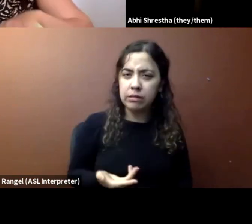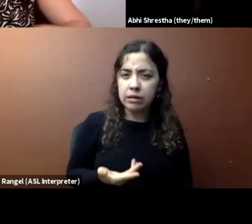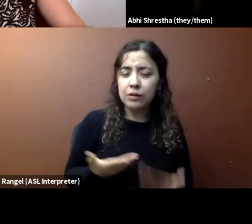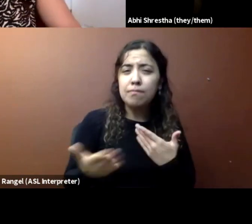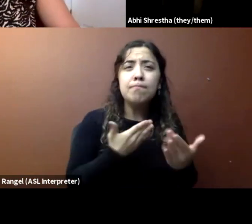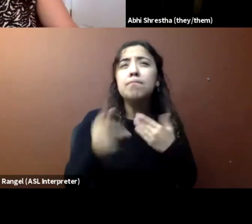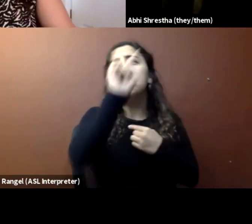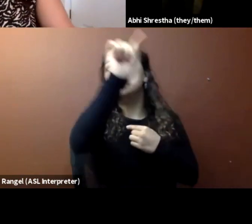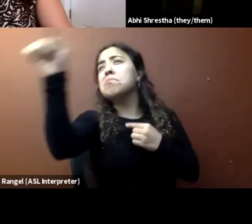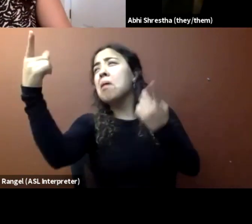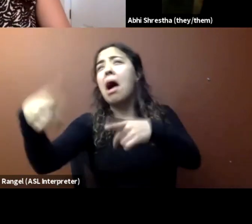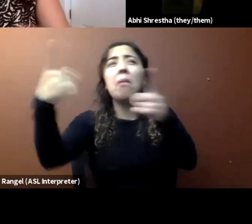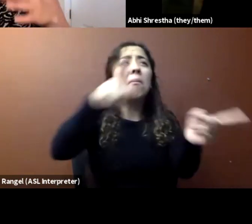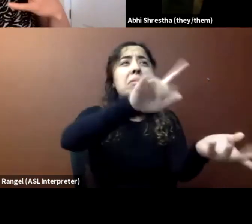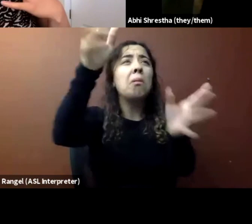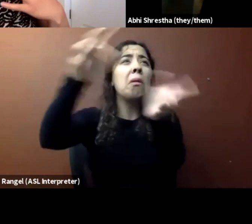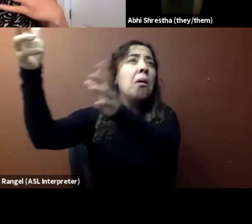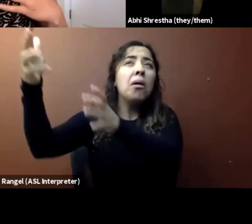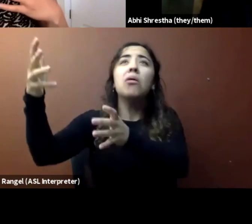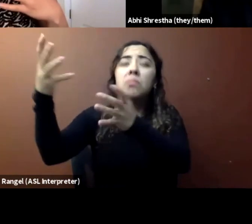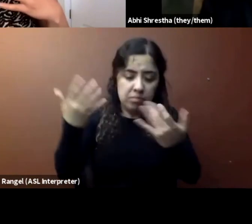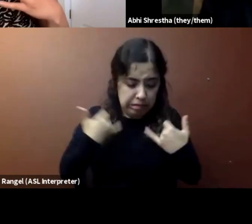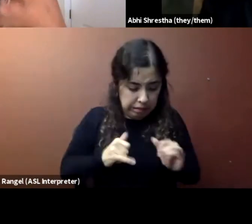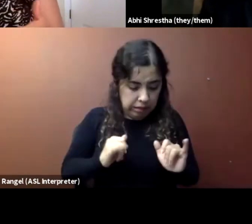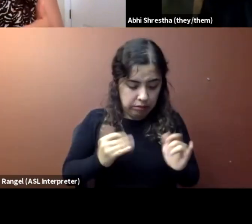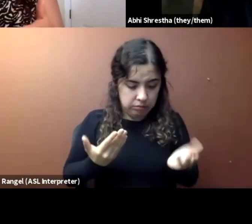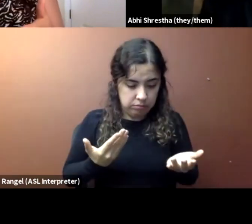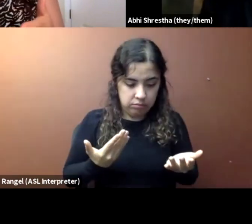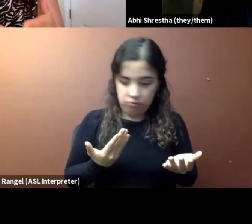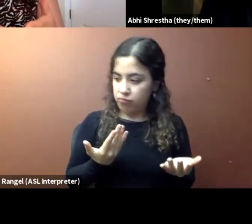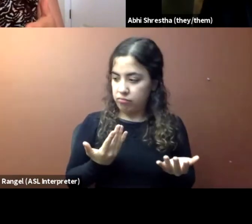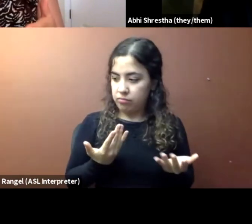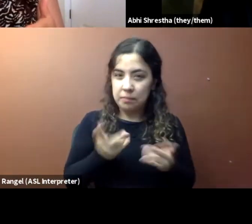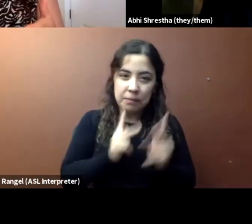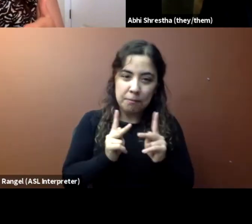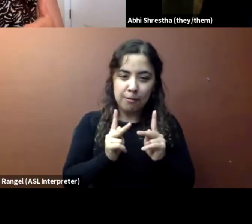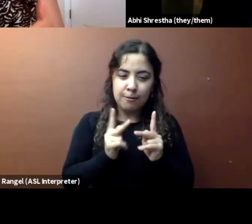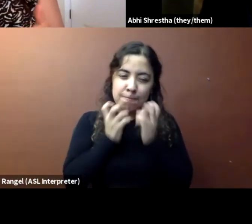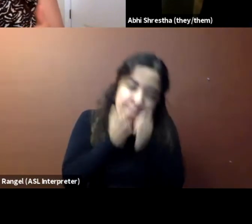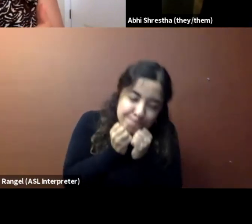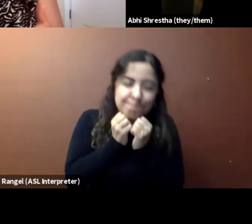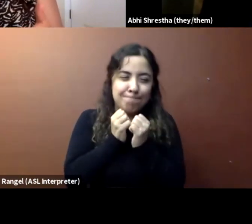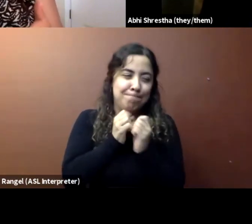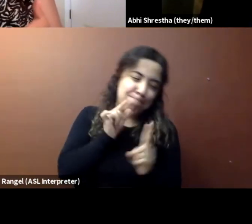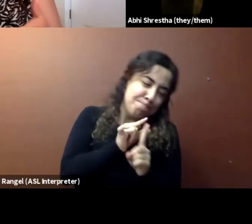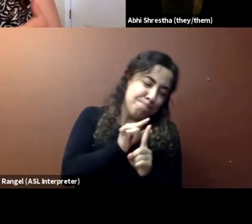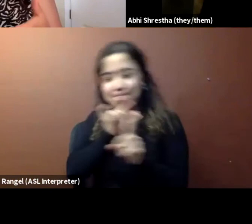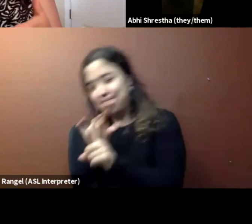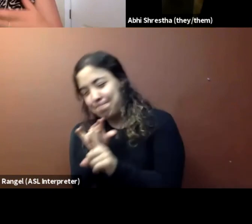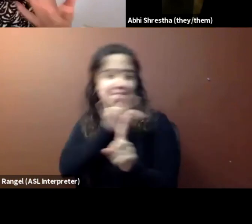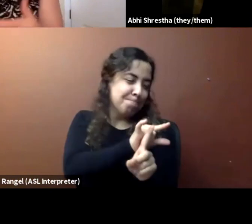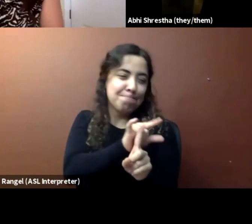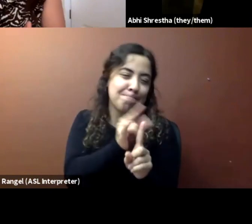whatever is happening, like we still love each other, you know, we still love the world,